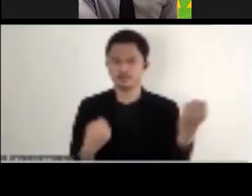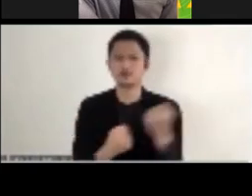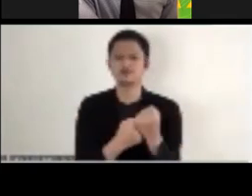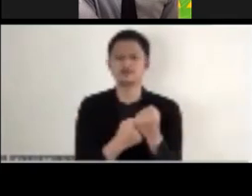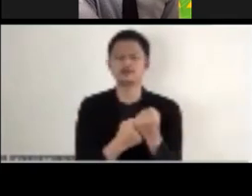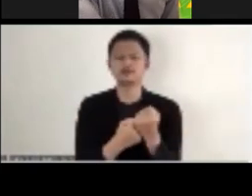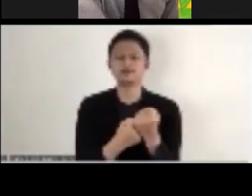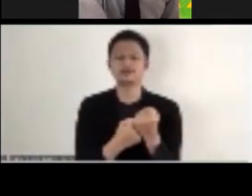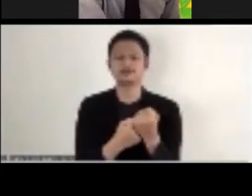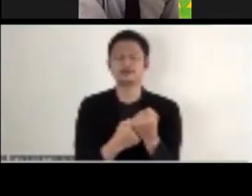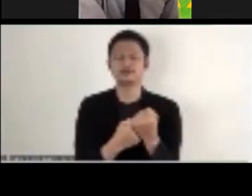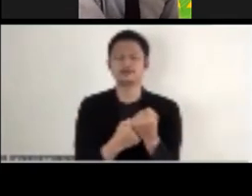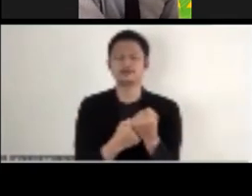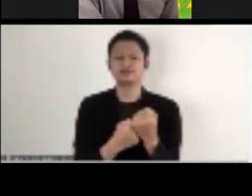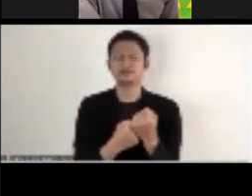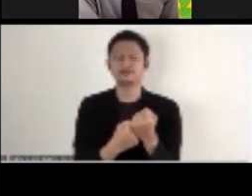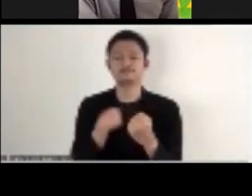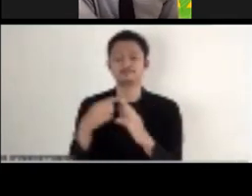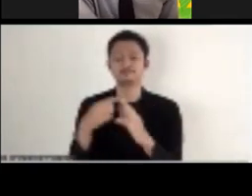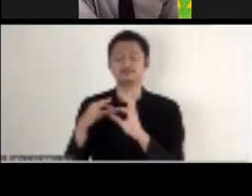version Hai